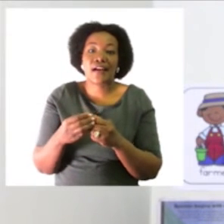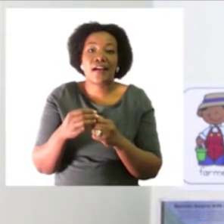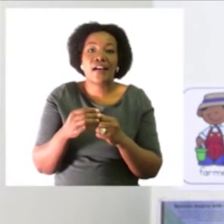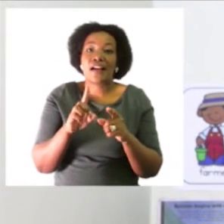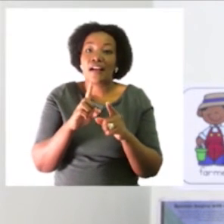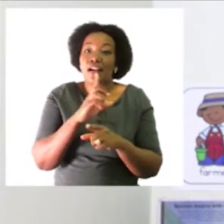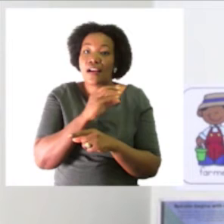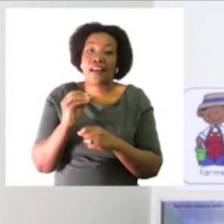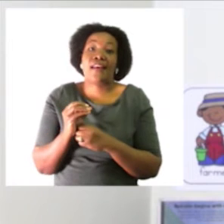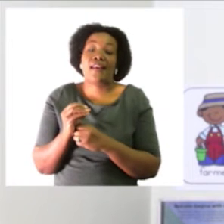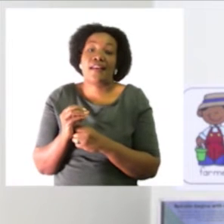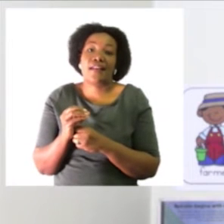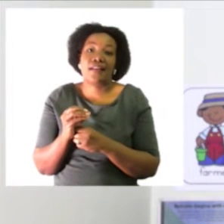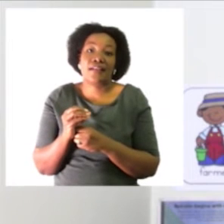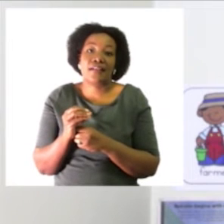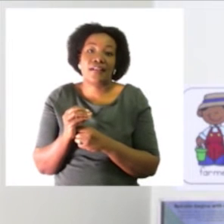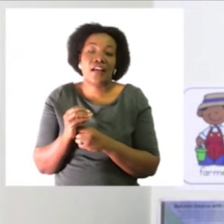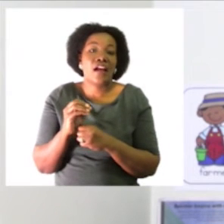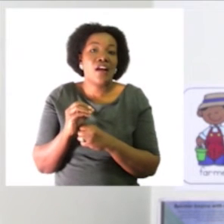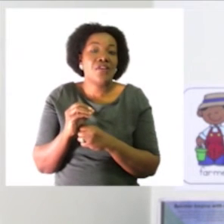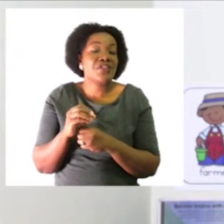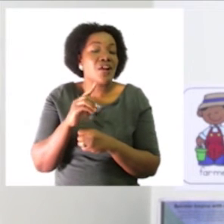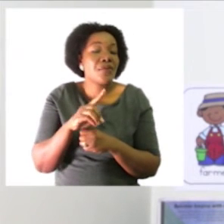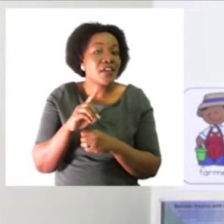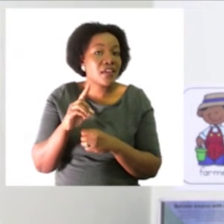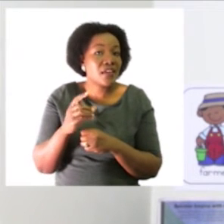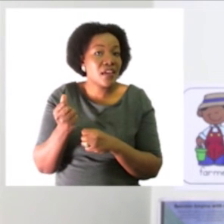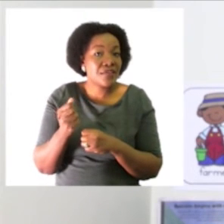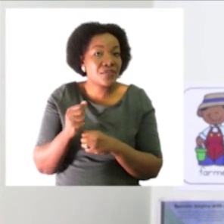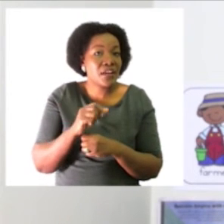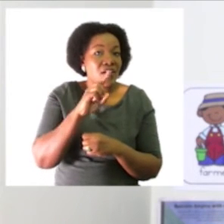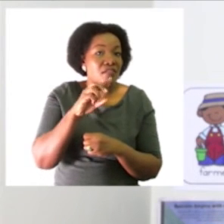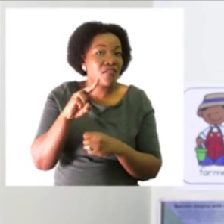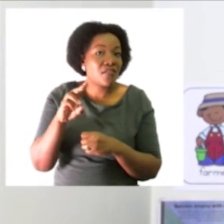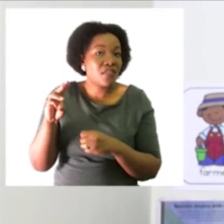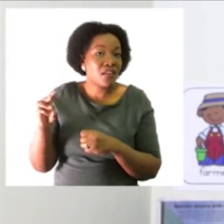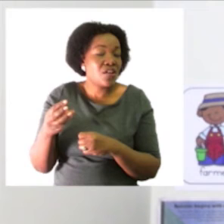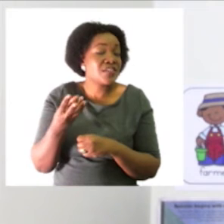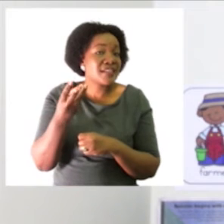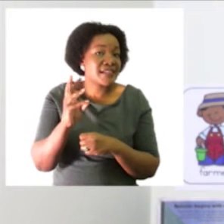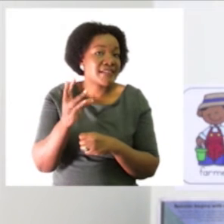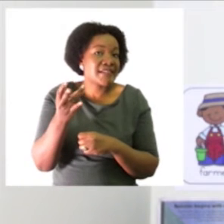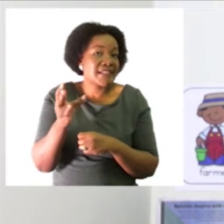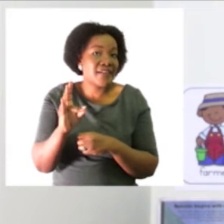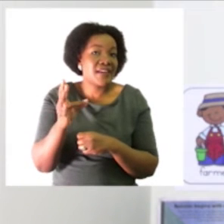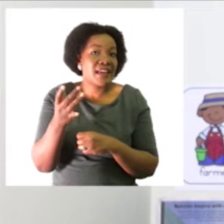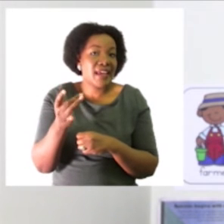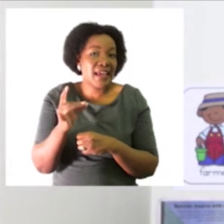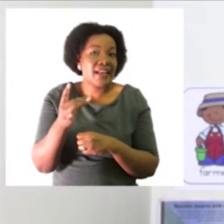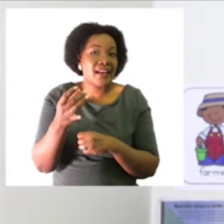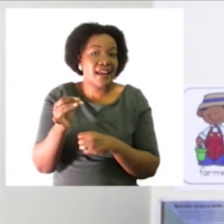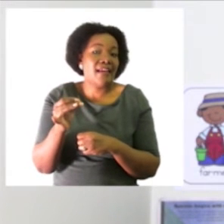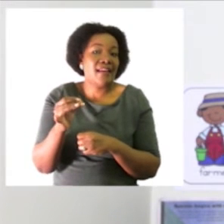10? We have to count on 5, 6, 7, 8,